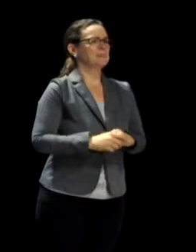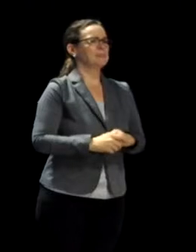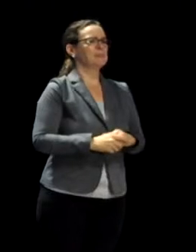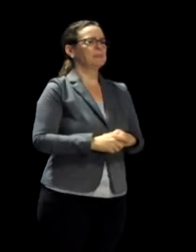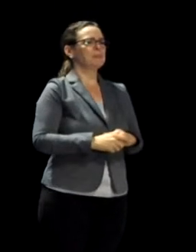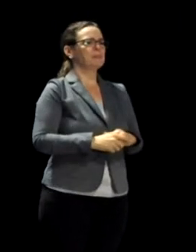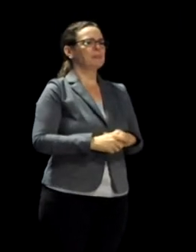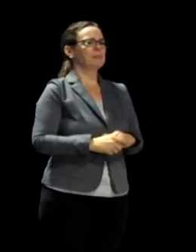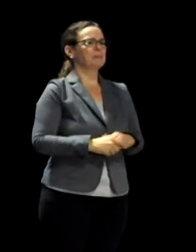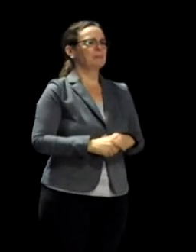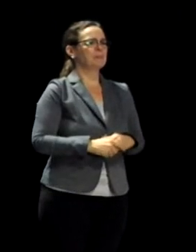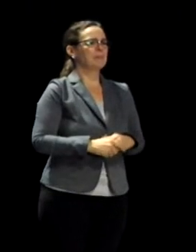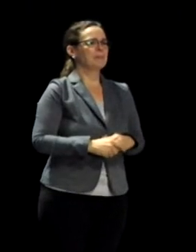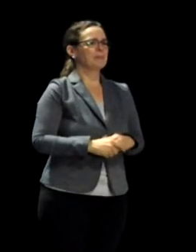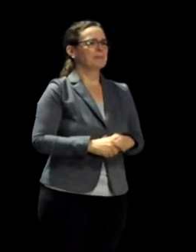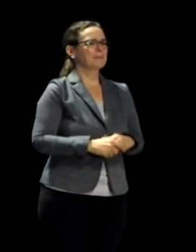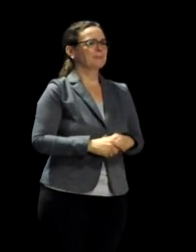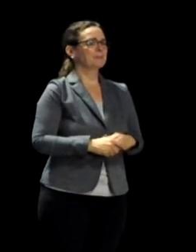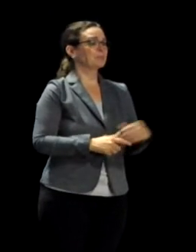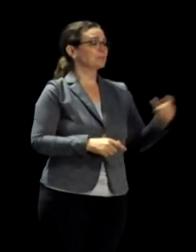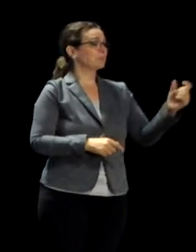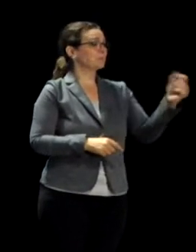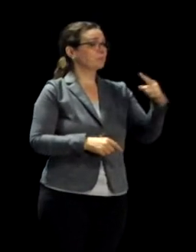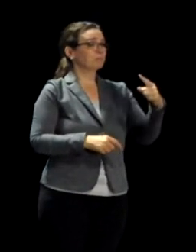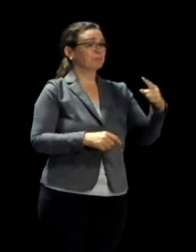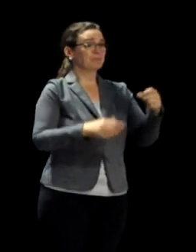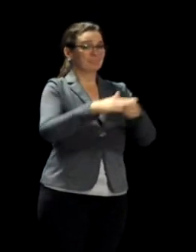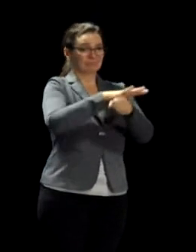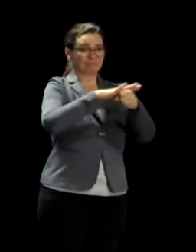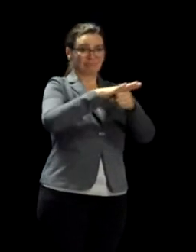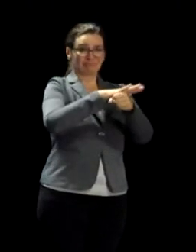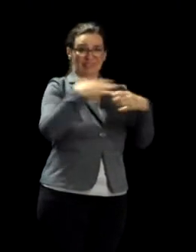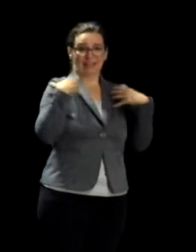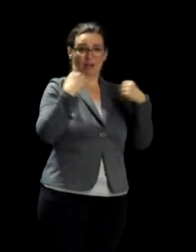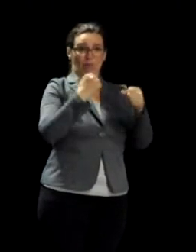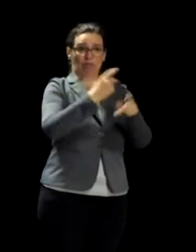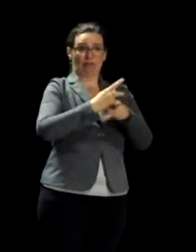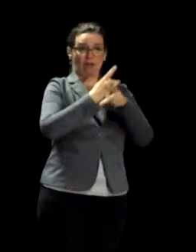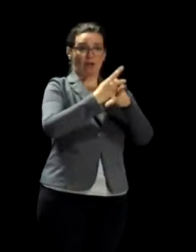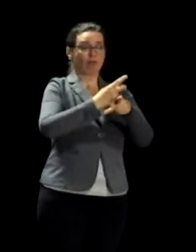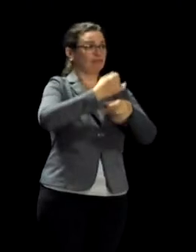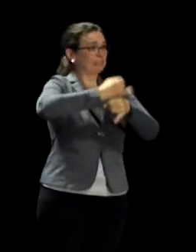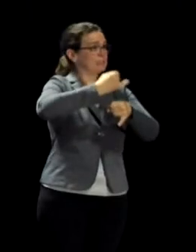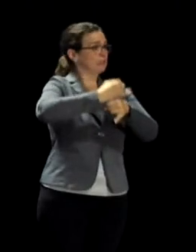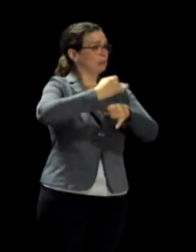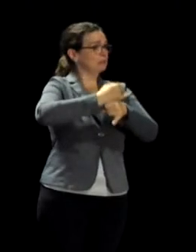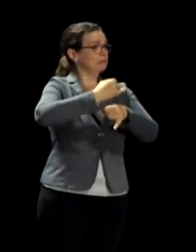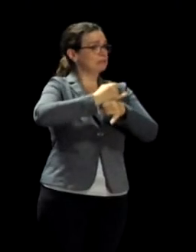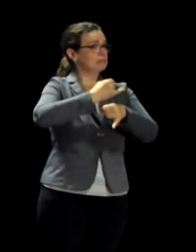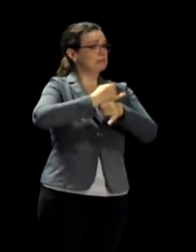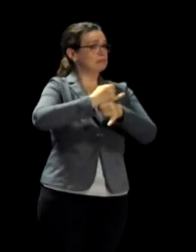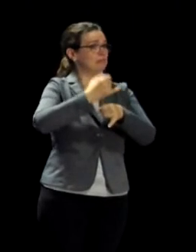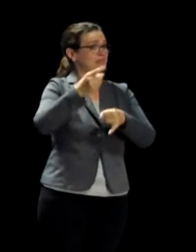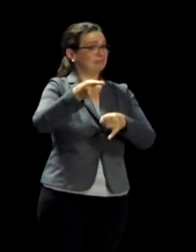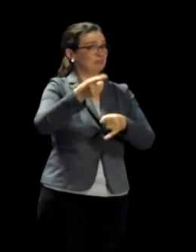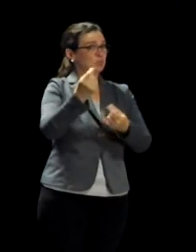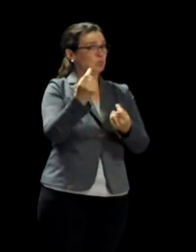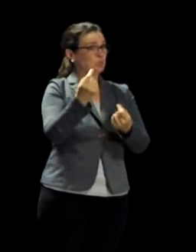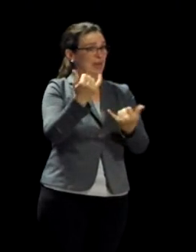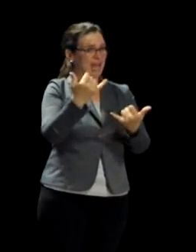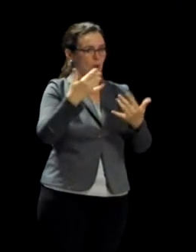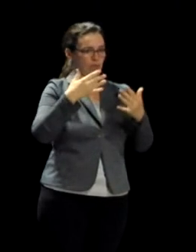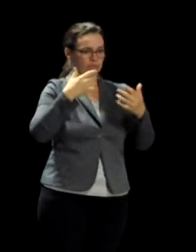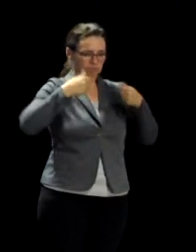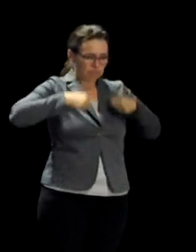healthcare facilities or other facilities running short on PPE? I'm hearing that shortages are getting bad